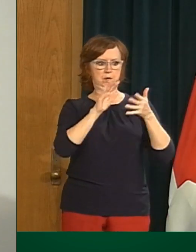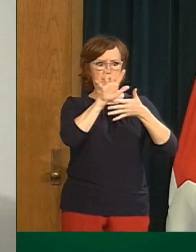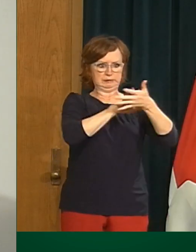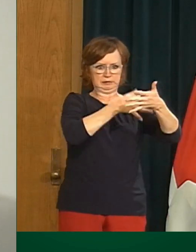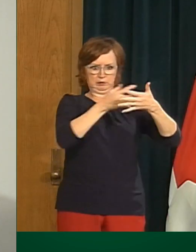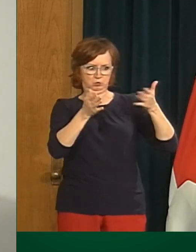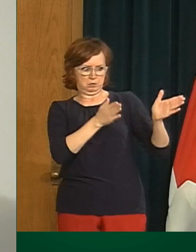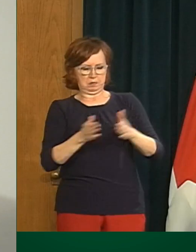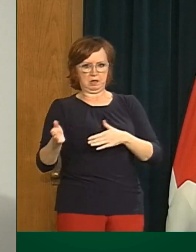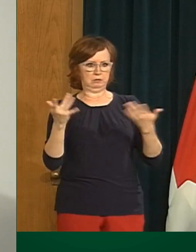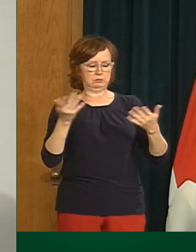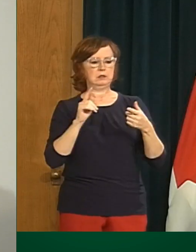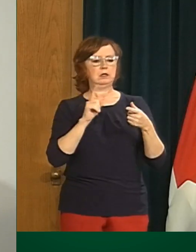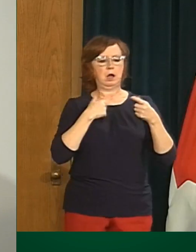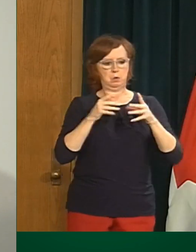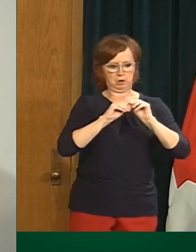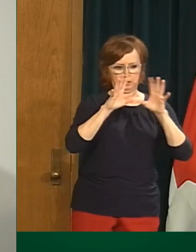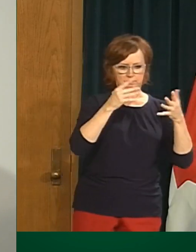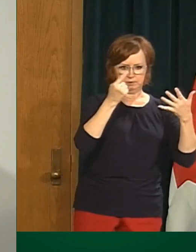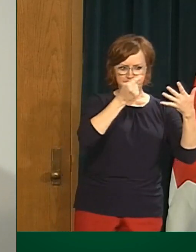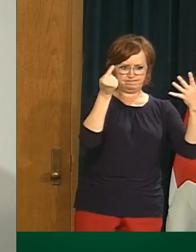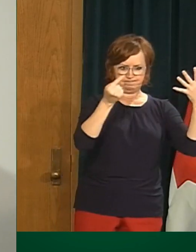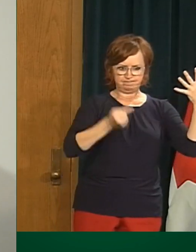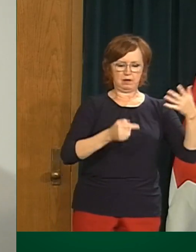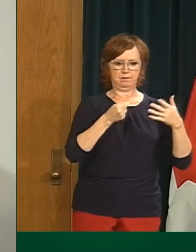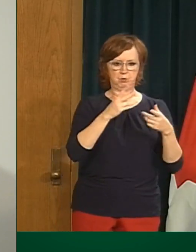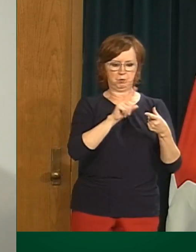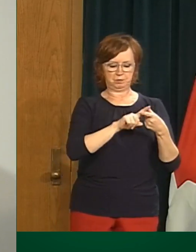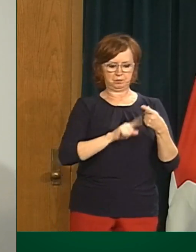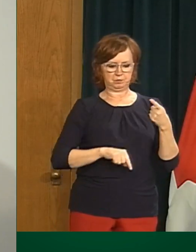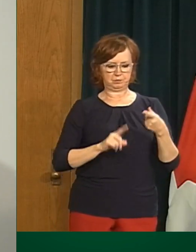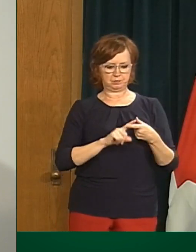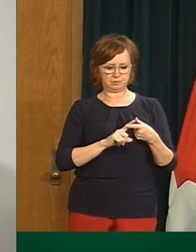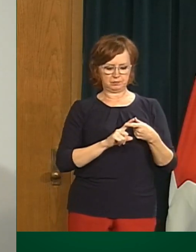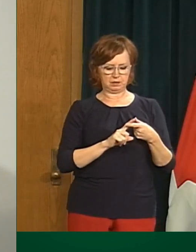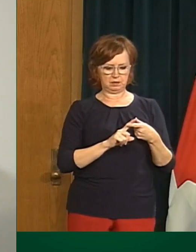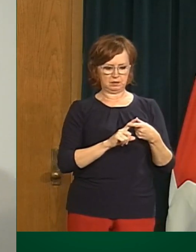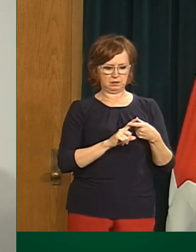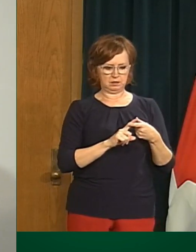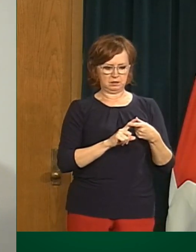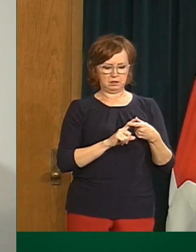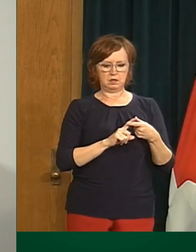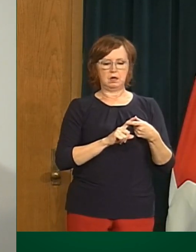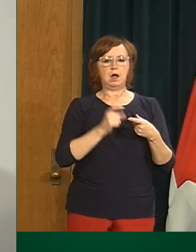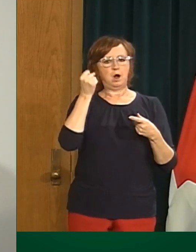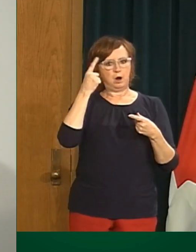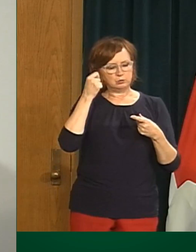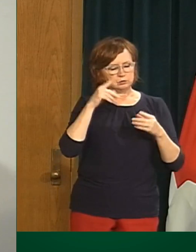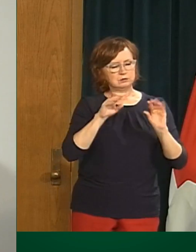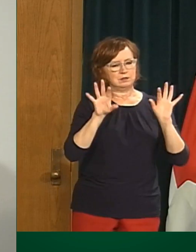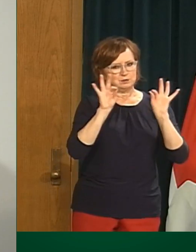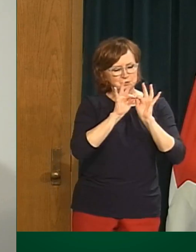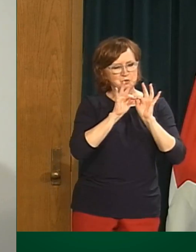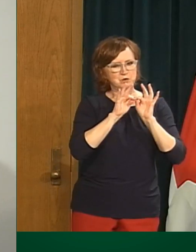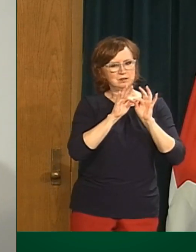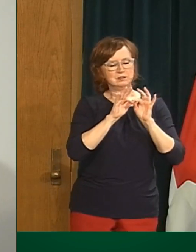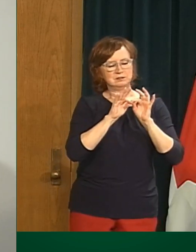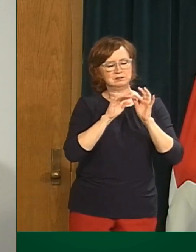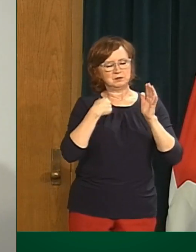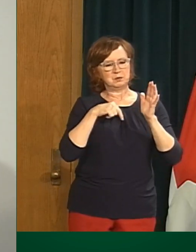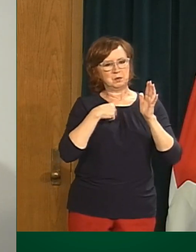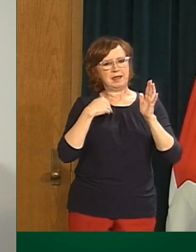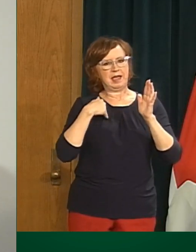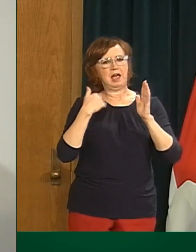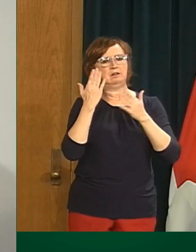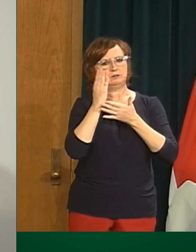were emerging. So I think we need to be very clear that we have overall a flat curve, despite some